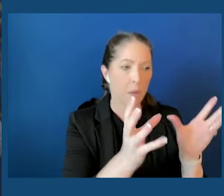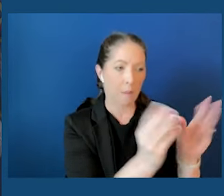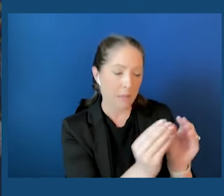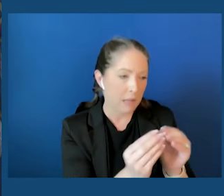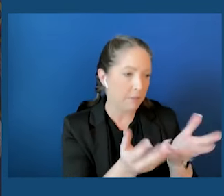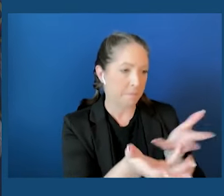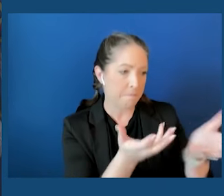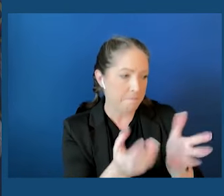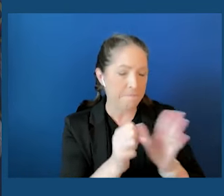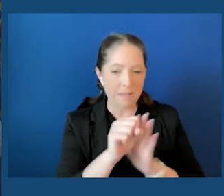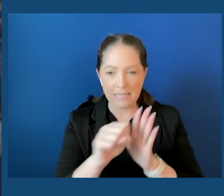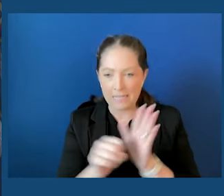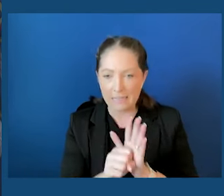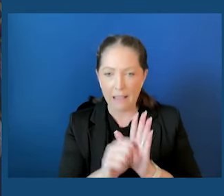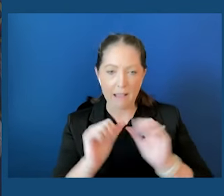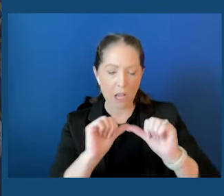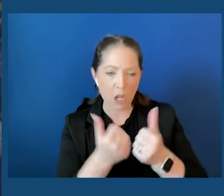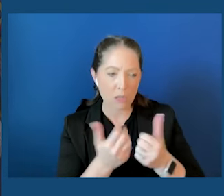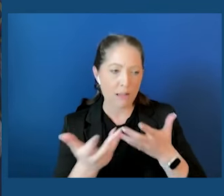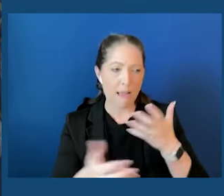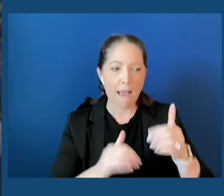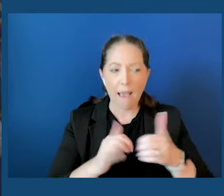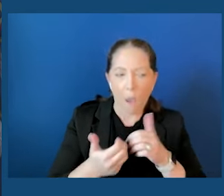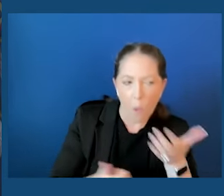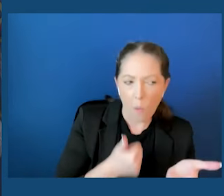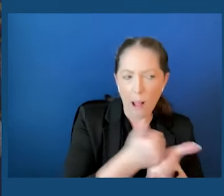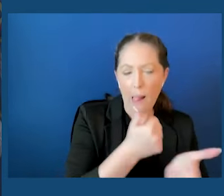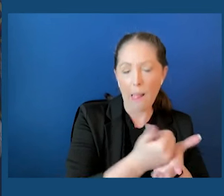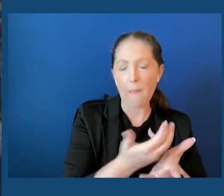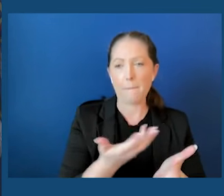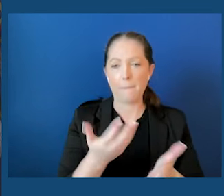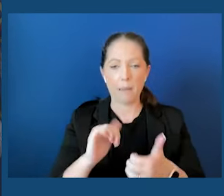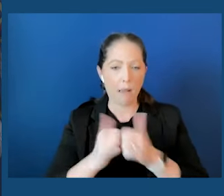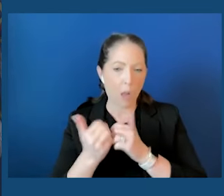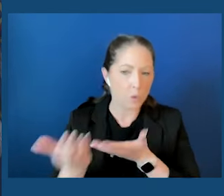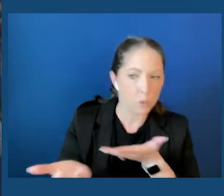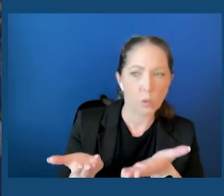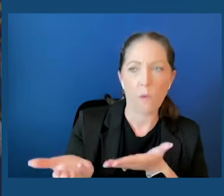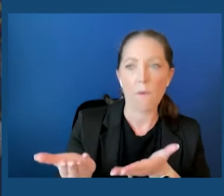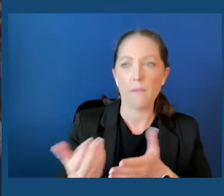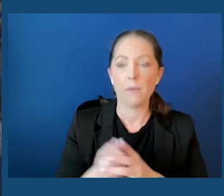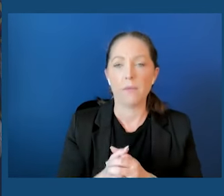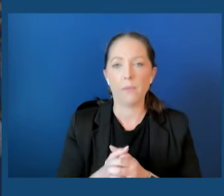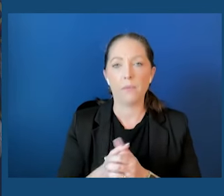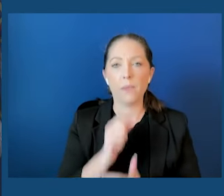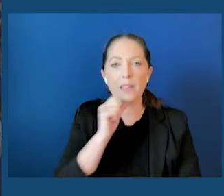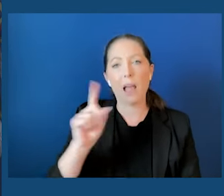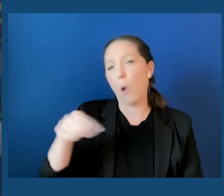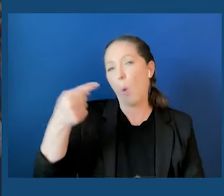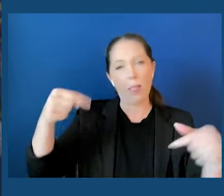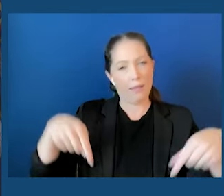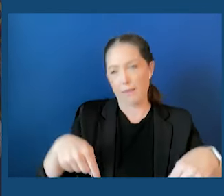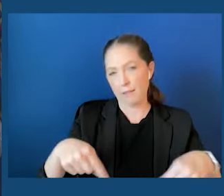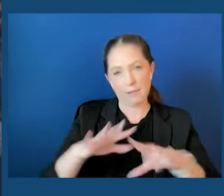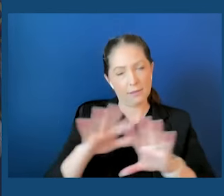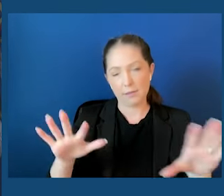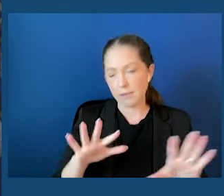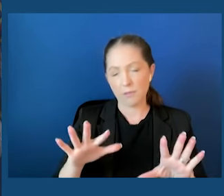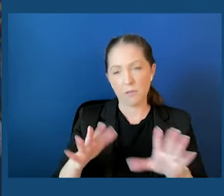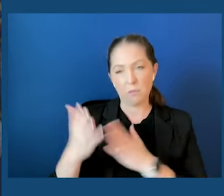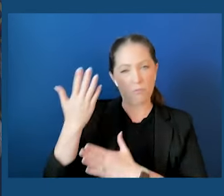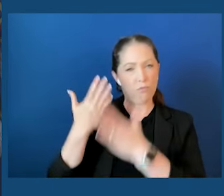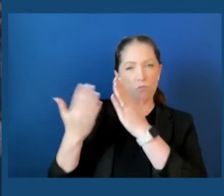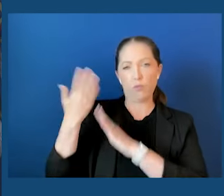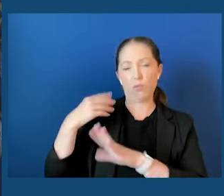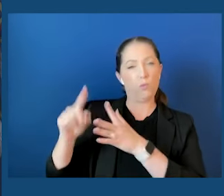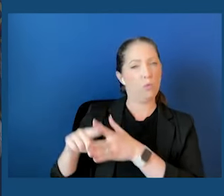and figure out how to best serve these communities, not just because of this. Hey, we'd started this before with major investments, because I know this